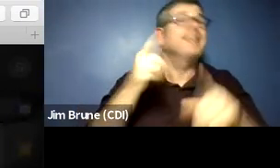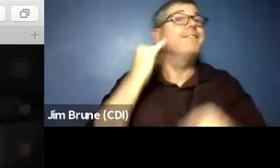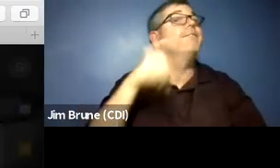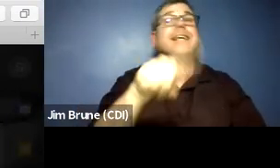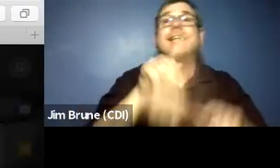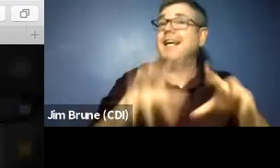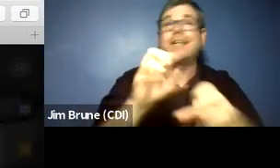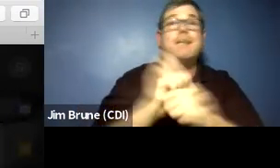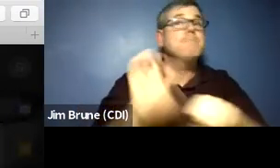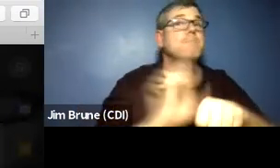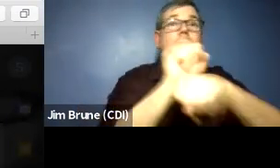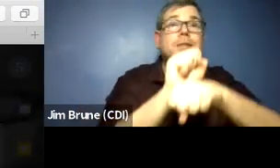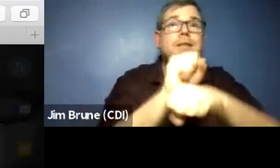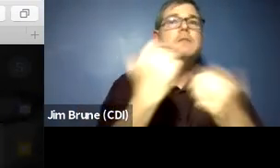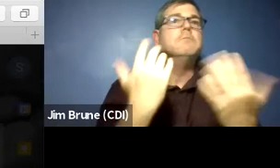changes pretty quickly.